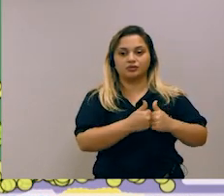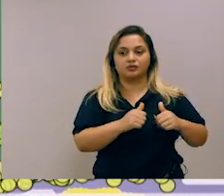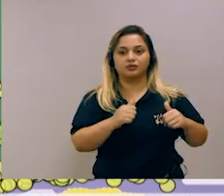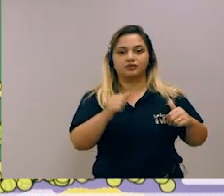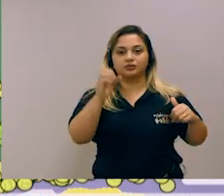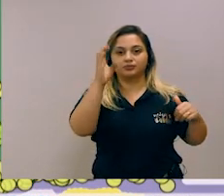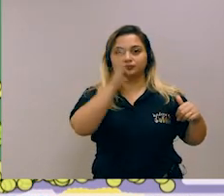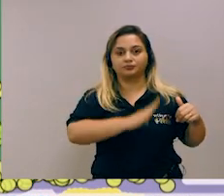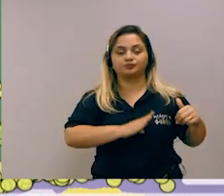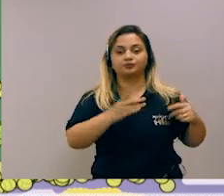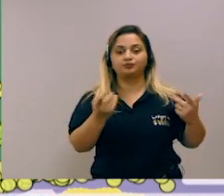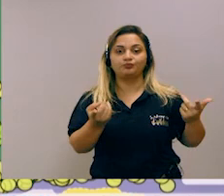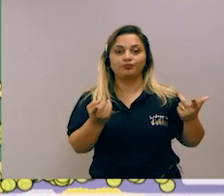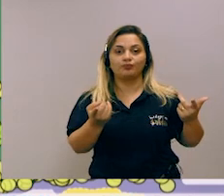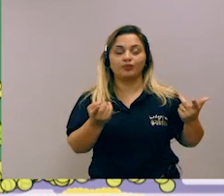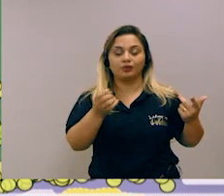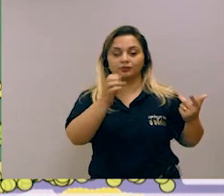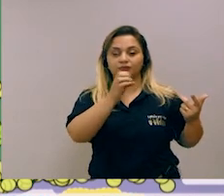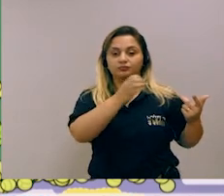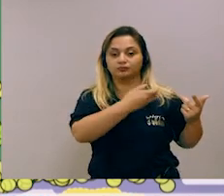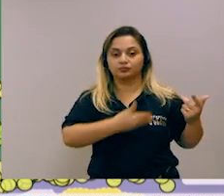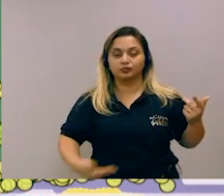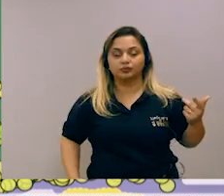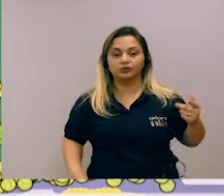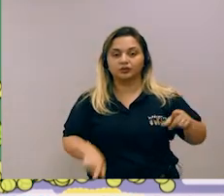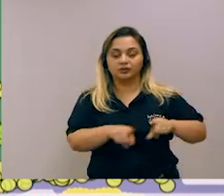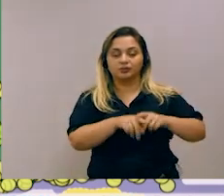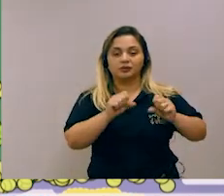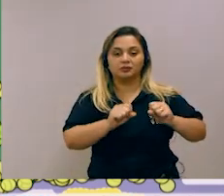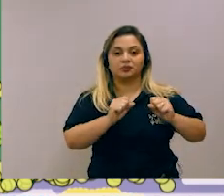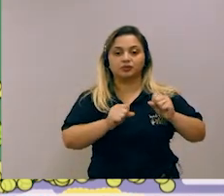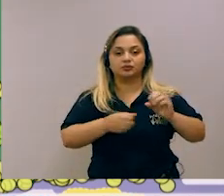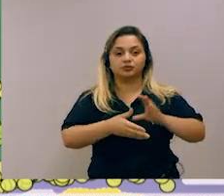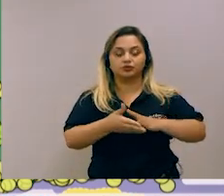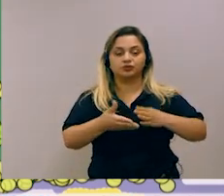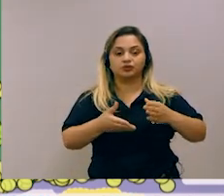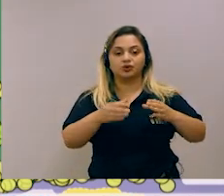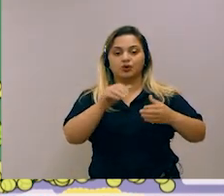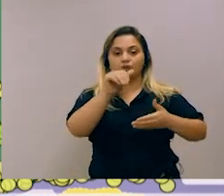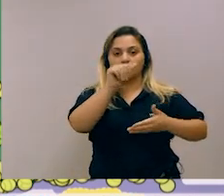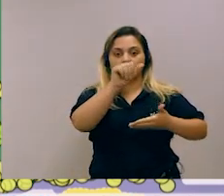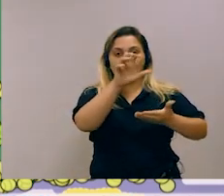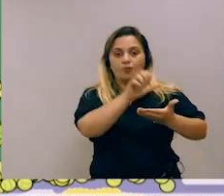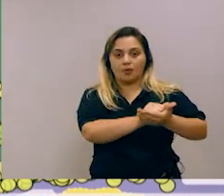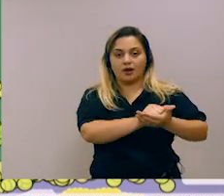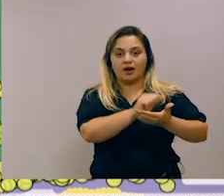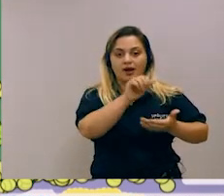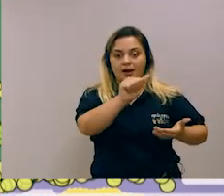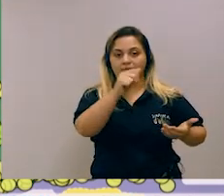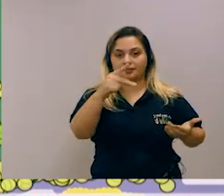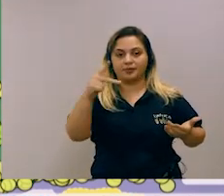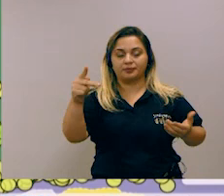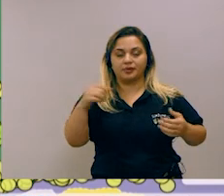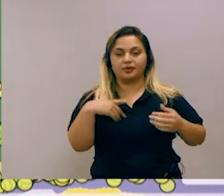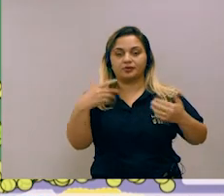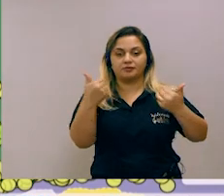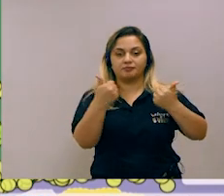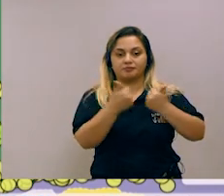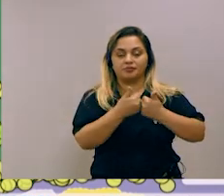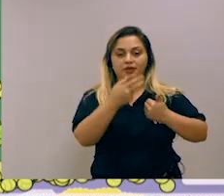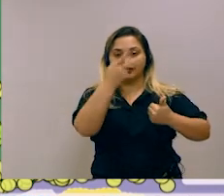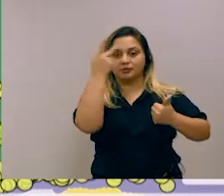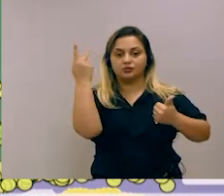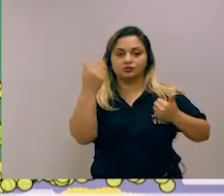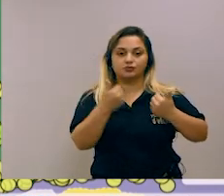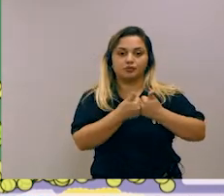and commute to the same workplace. Second, we can offer shuttles that will take groups of people to the industrial